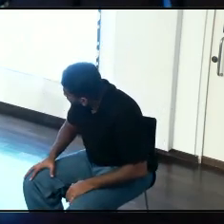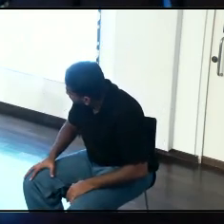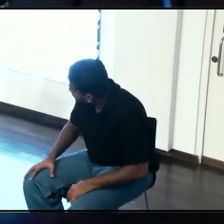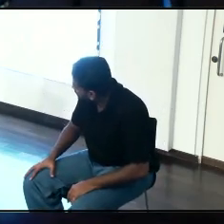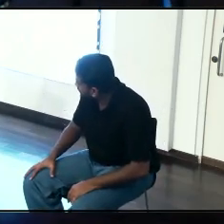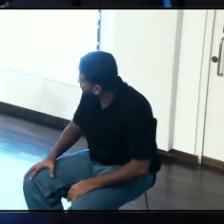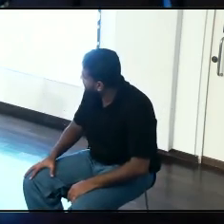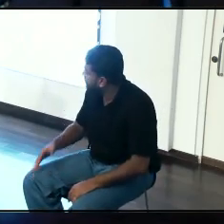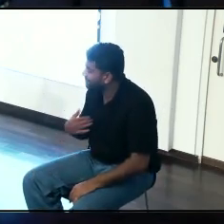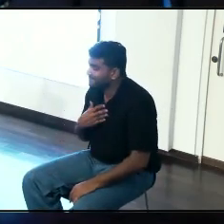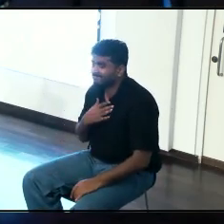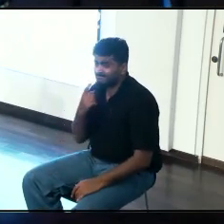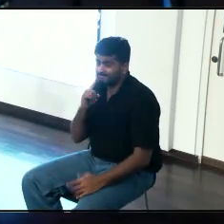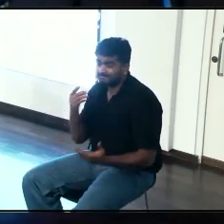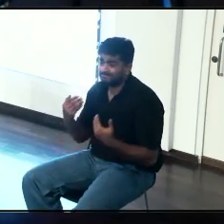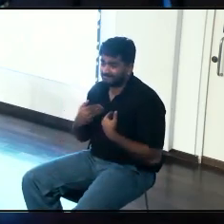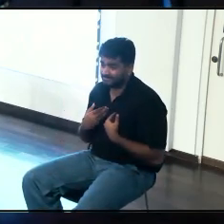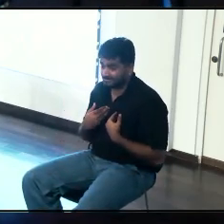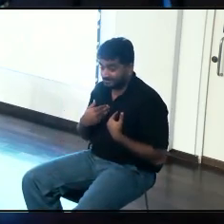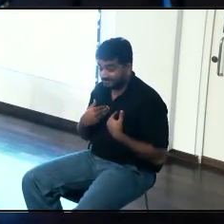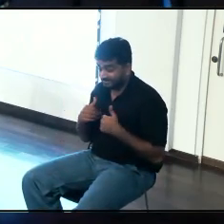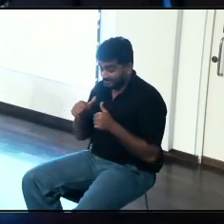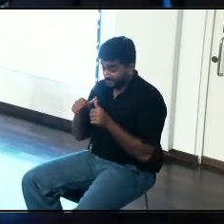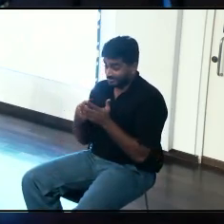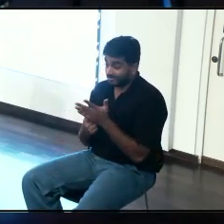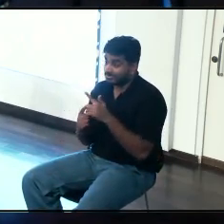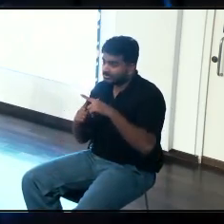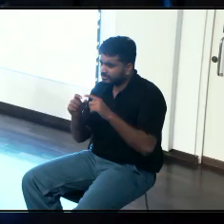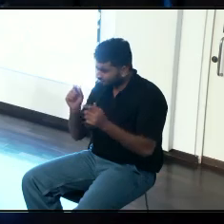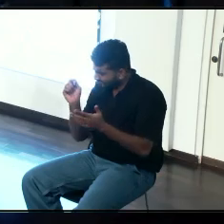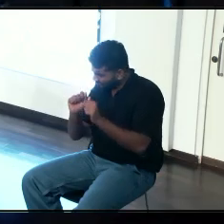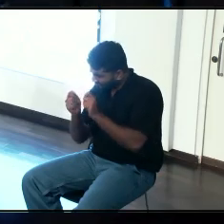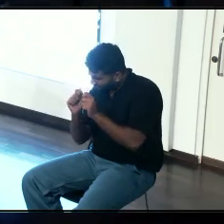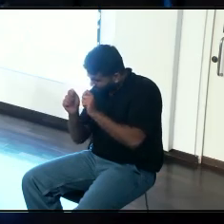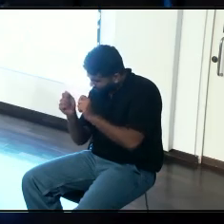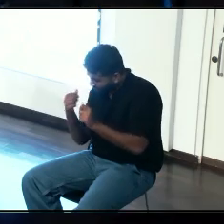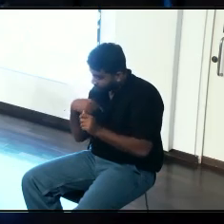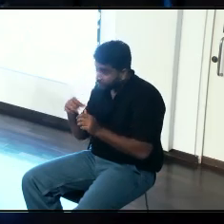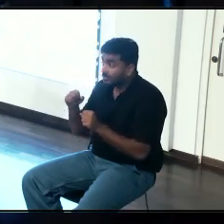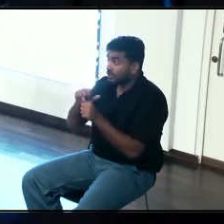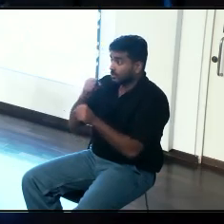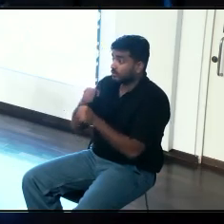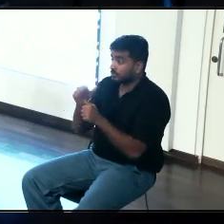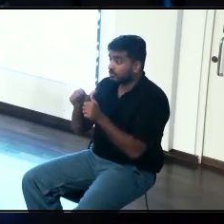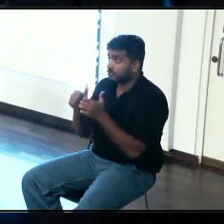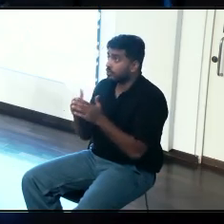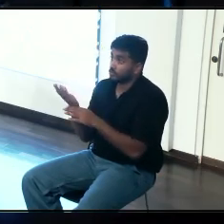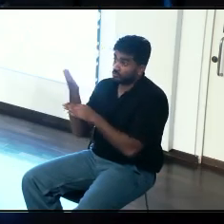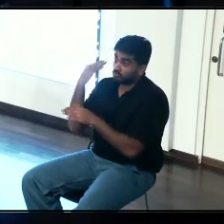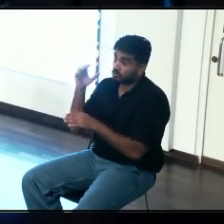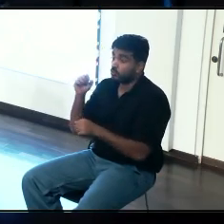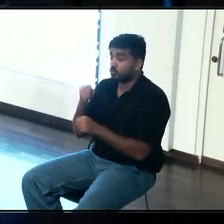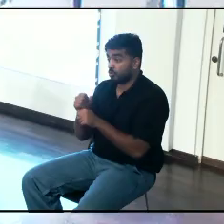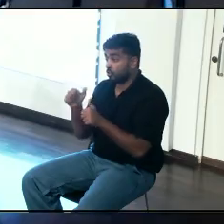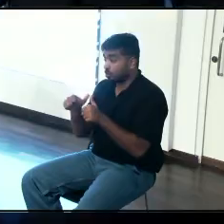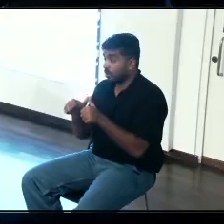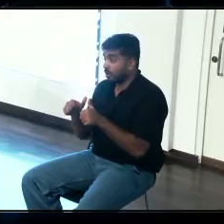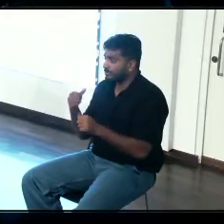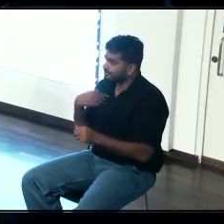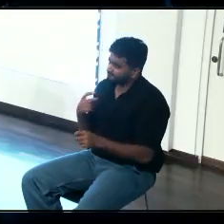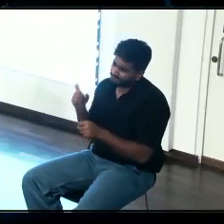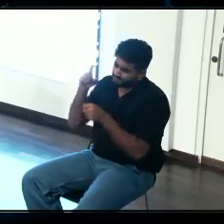And I think for me, I work as an art curator. I moved to Goa and made it my home about 14 years ago.